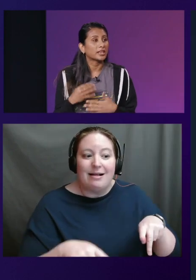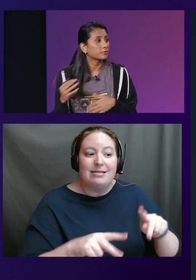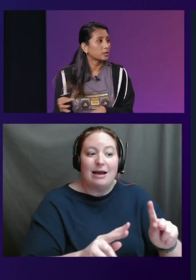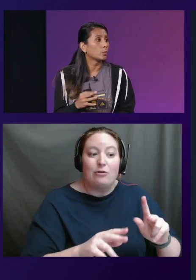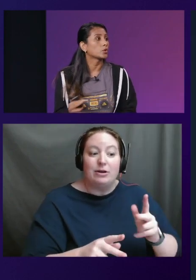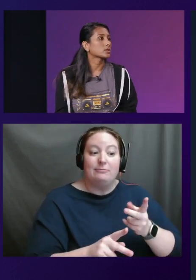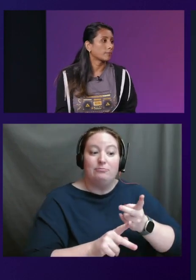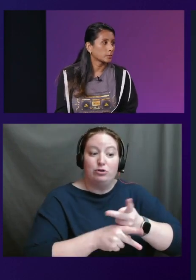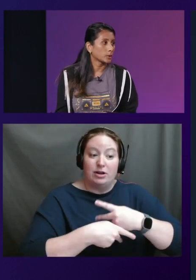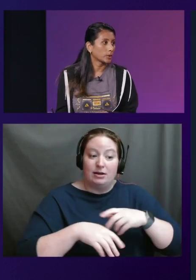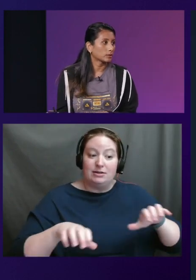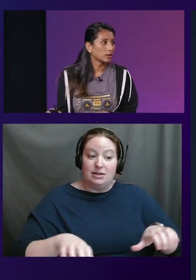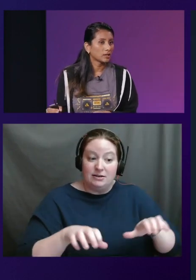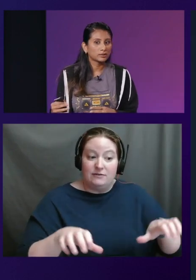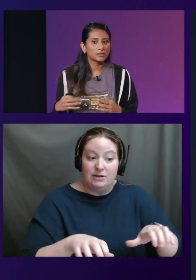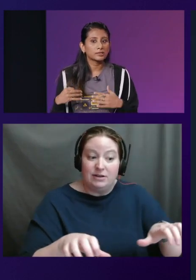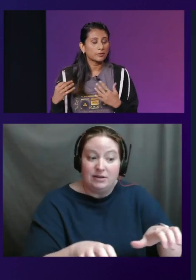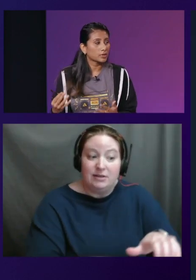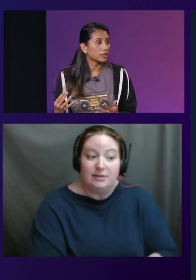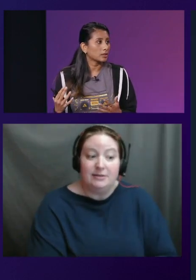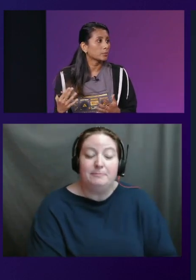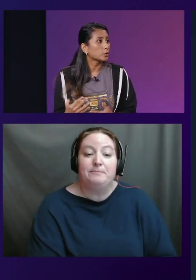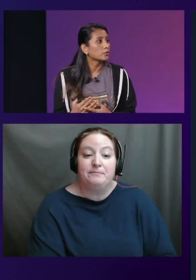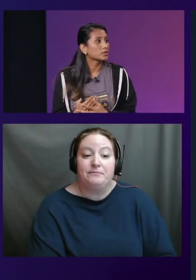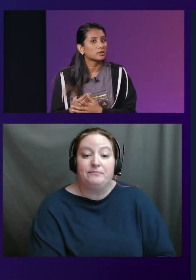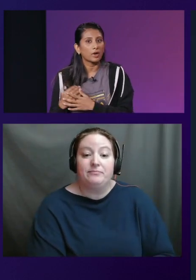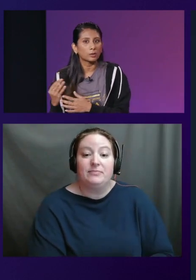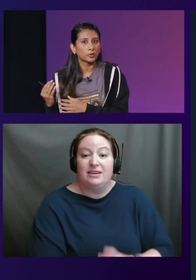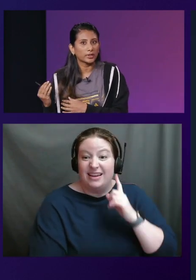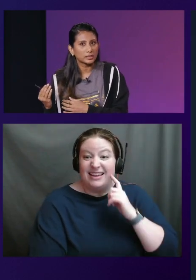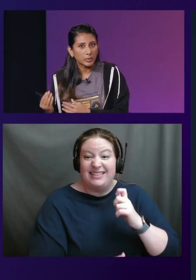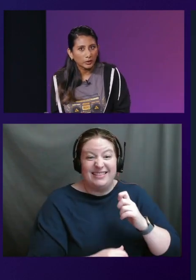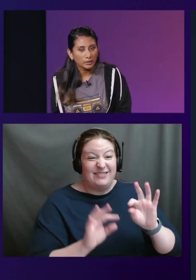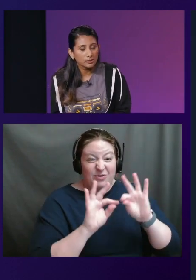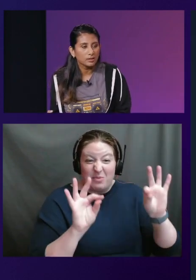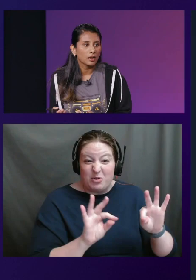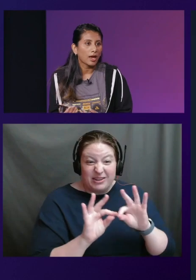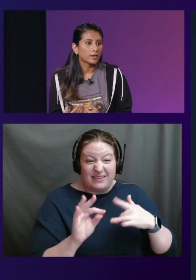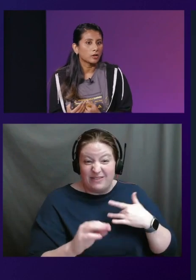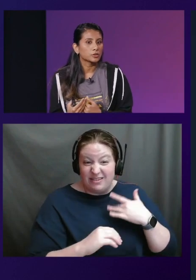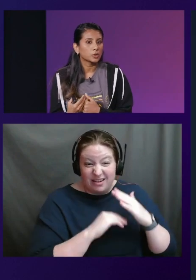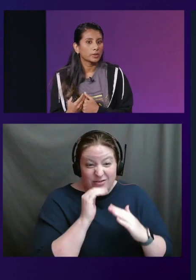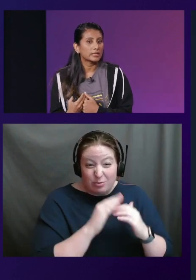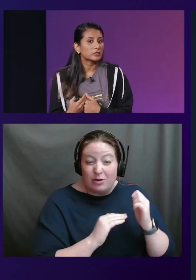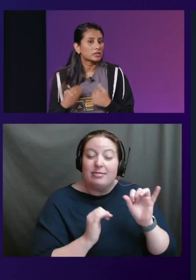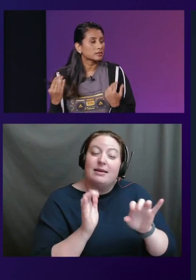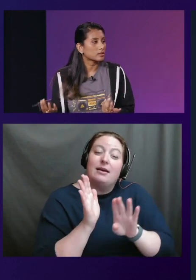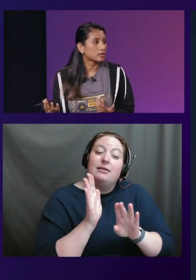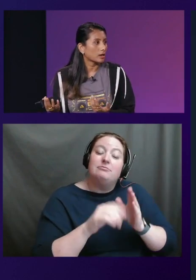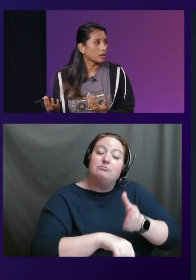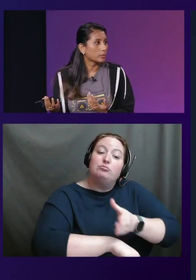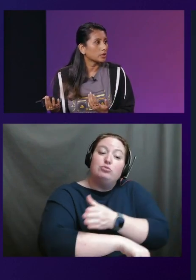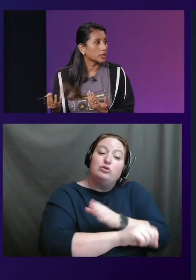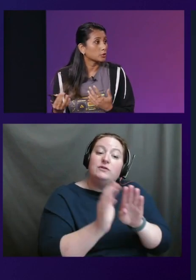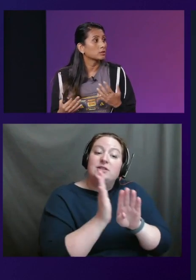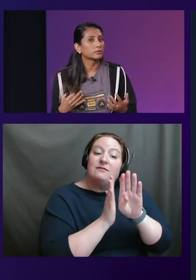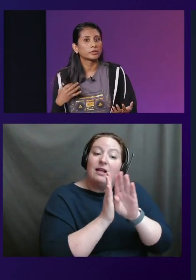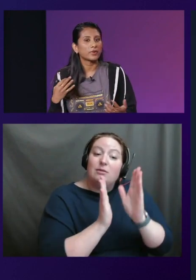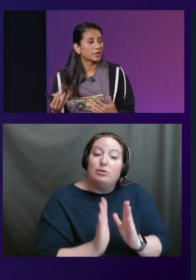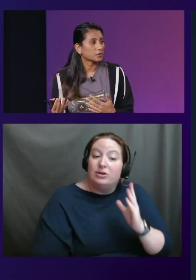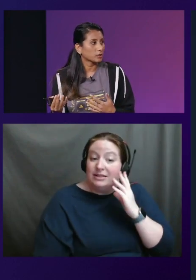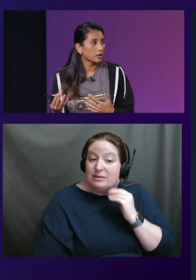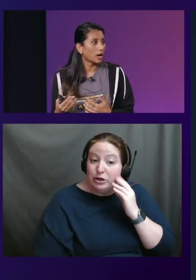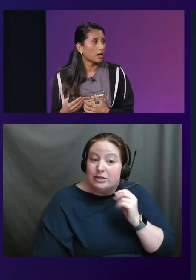that they feel most comfortable with. This definitely improves the developer experience and also increases their ability to